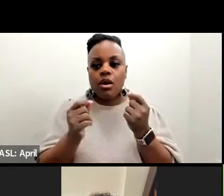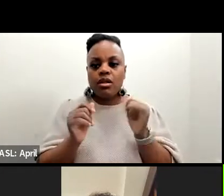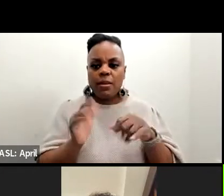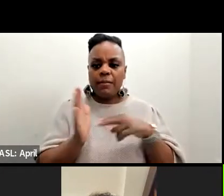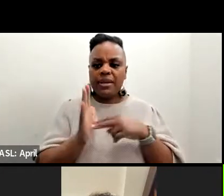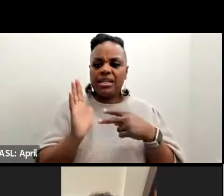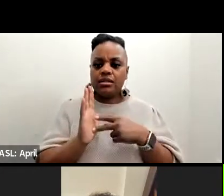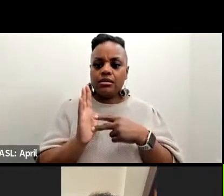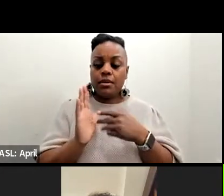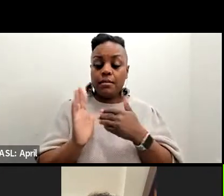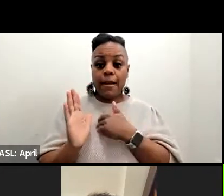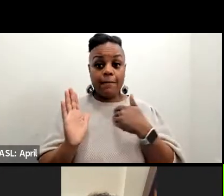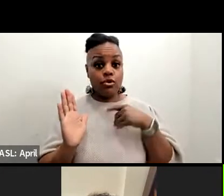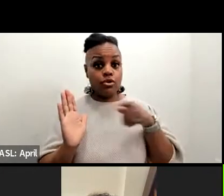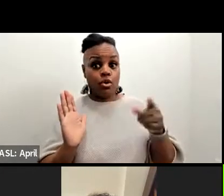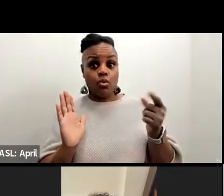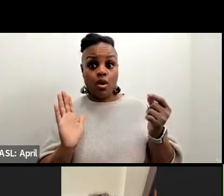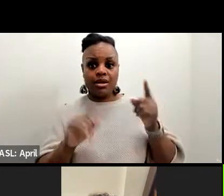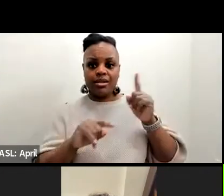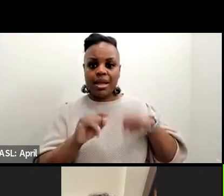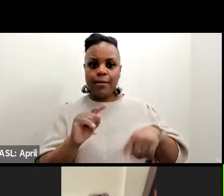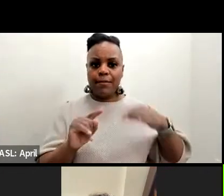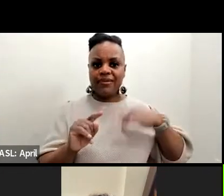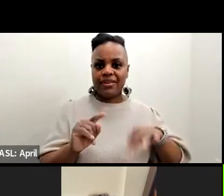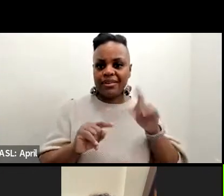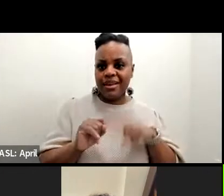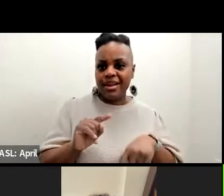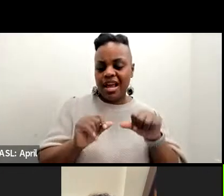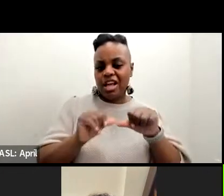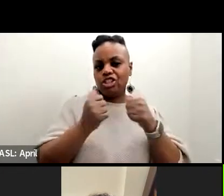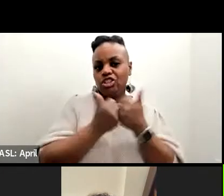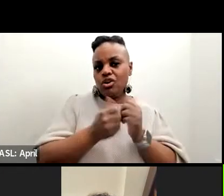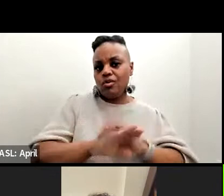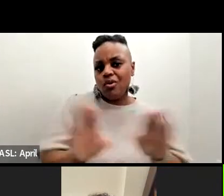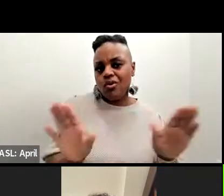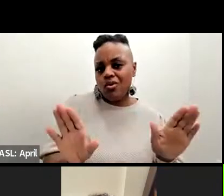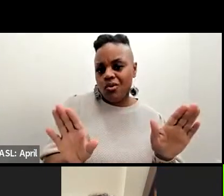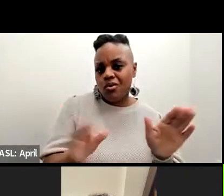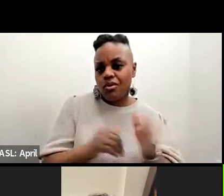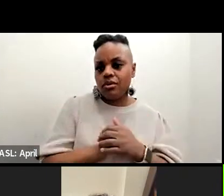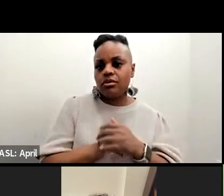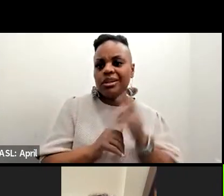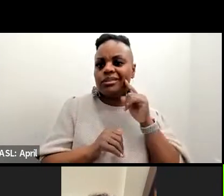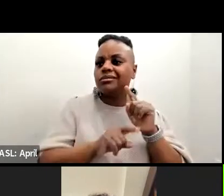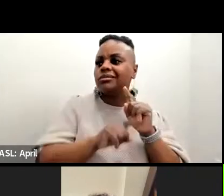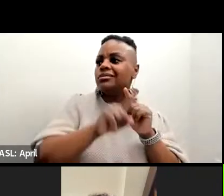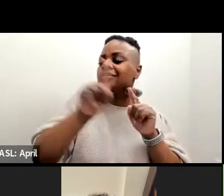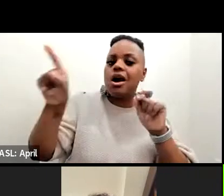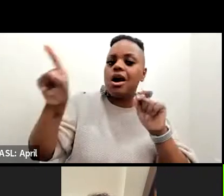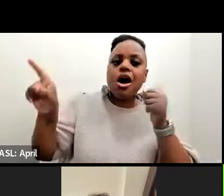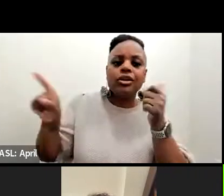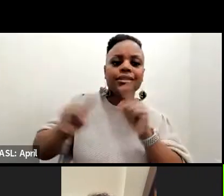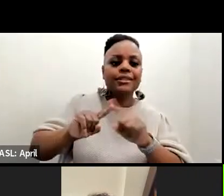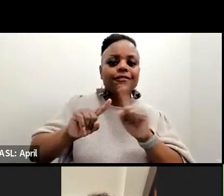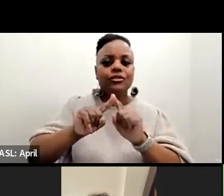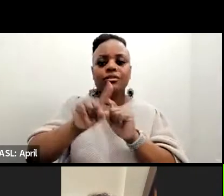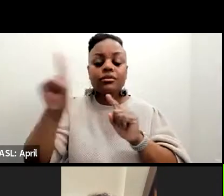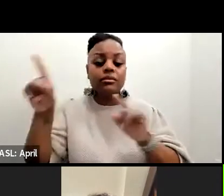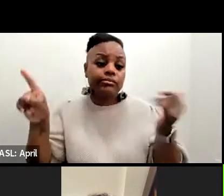why they had to find other alternatives, whether politically or